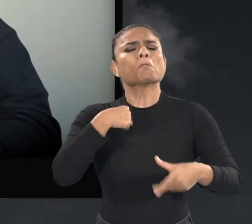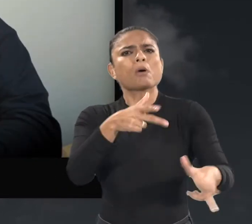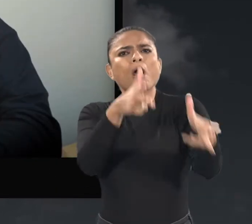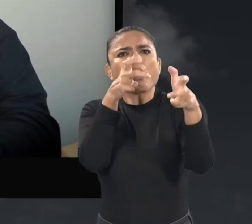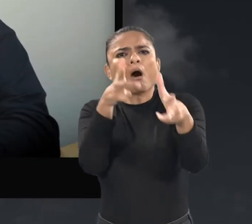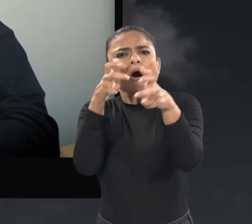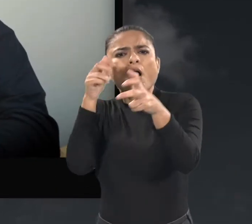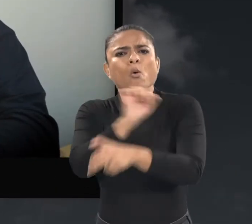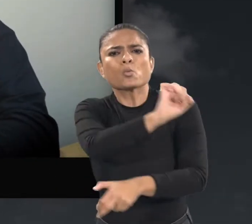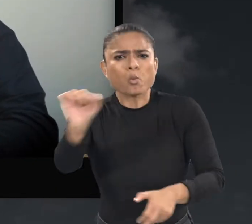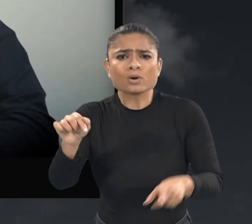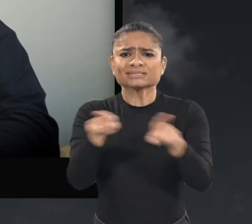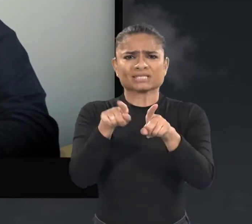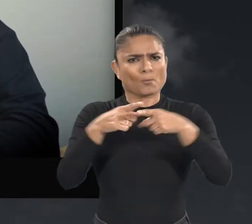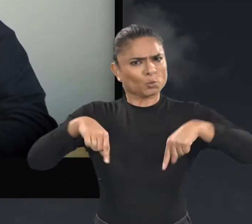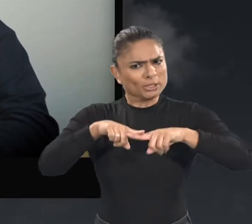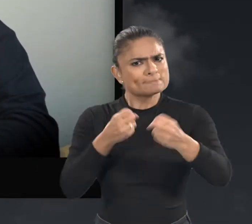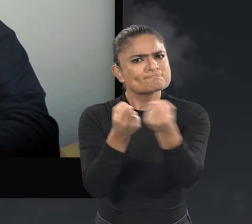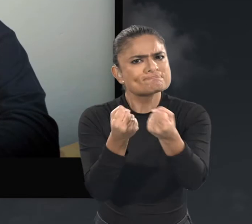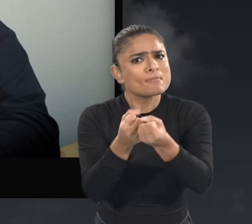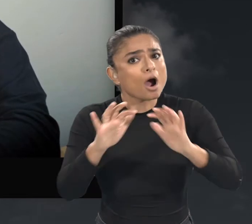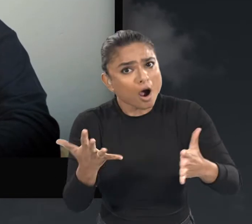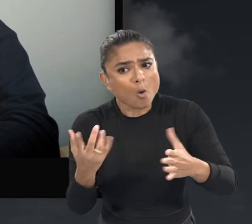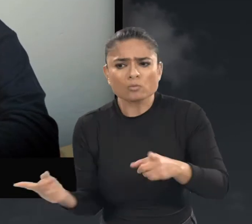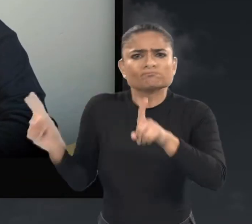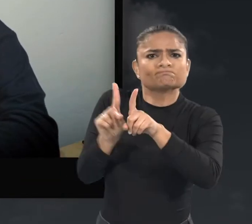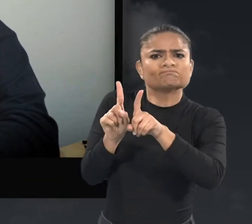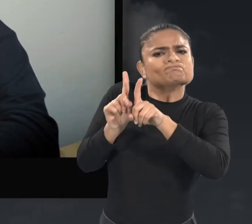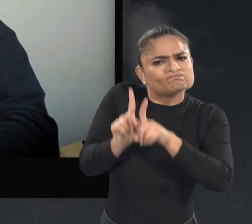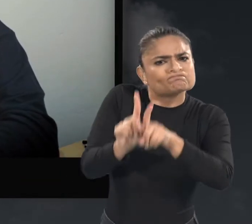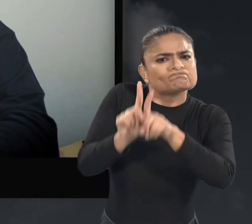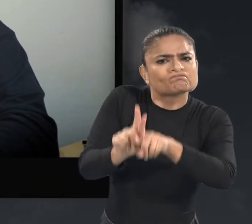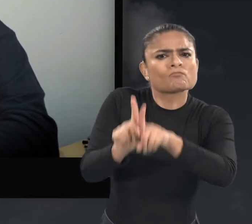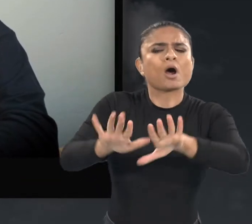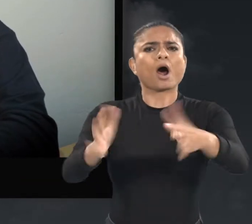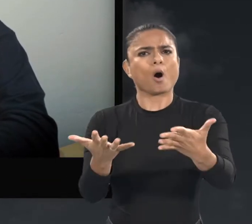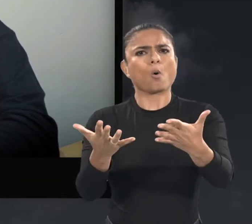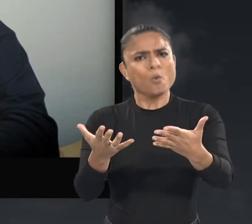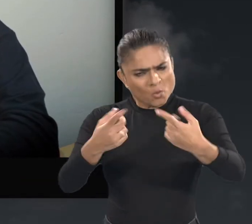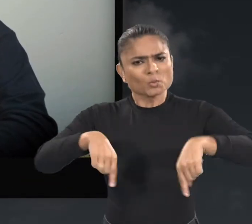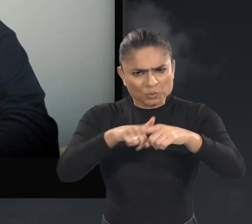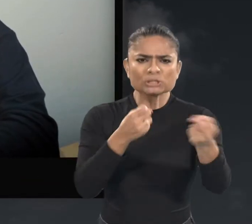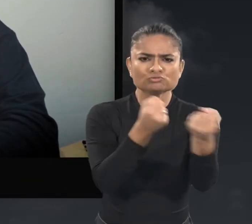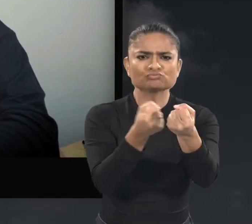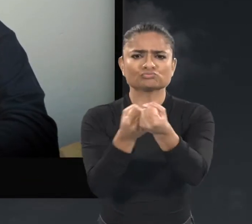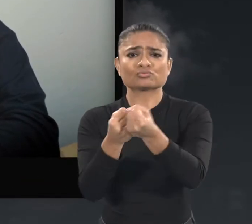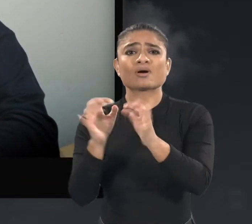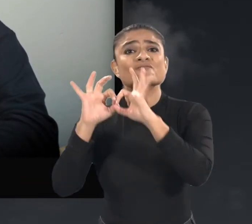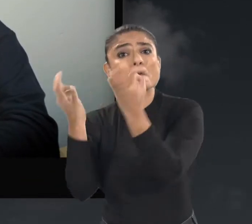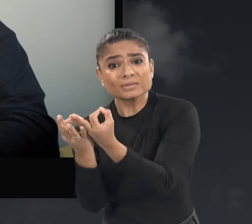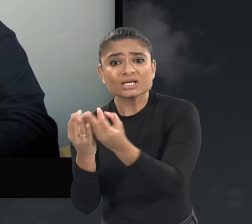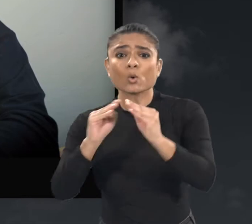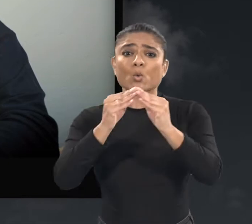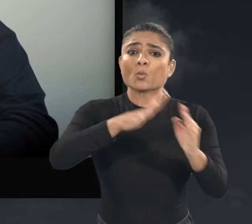it's about, bas-educating ngayo, basitshele ngayo ukuthi how can we get support, and just to be